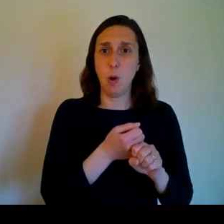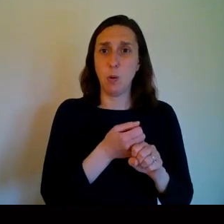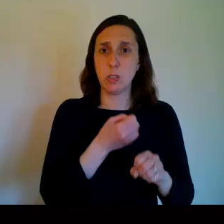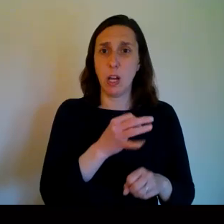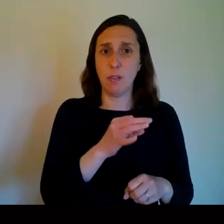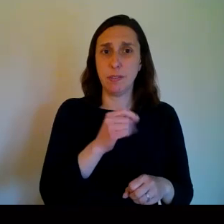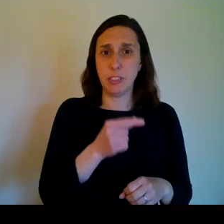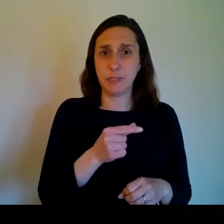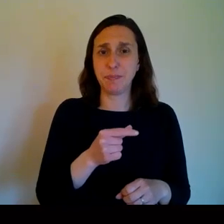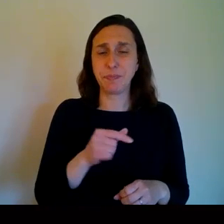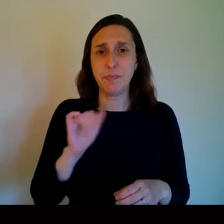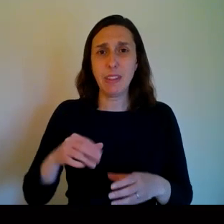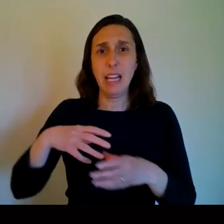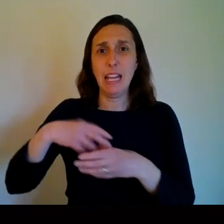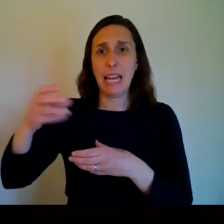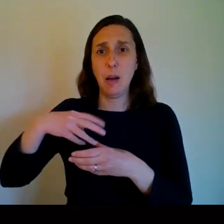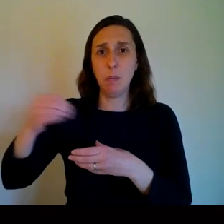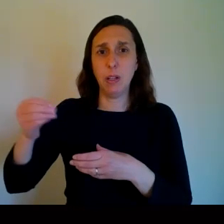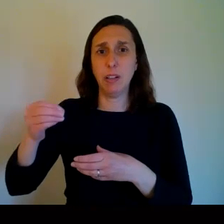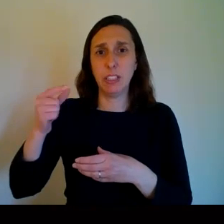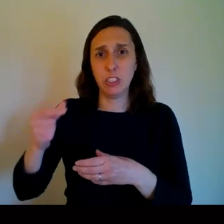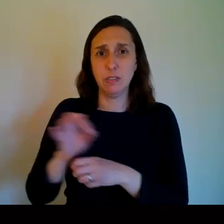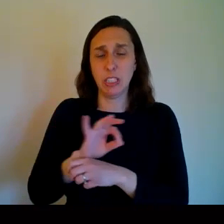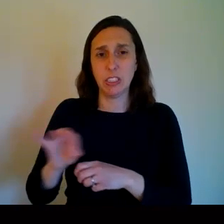is the output of the G function falls